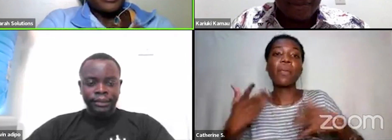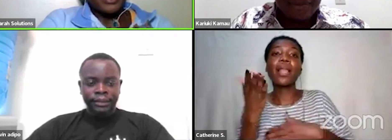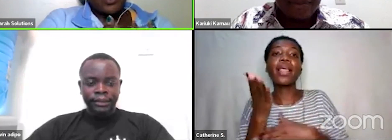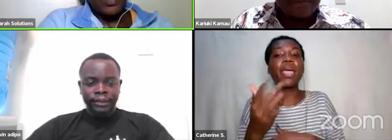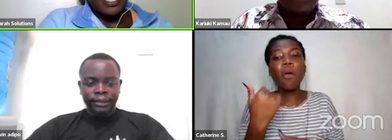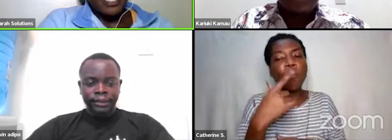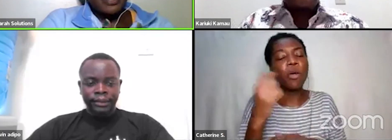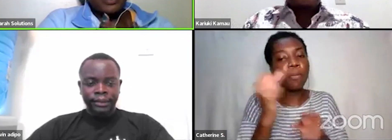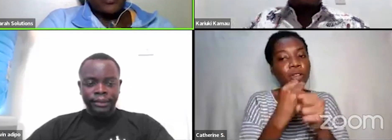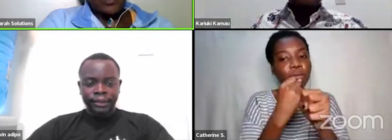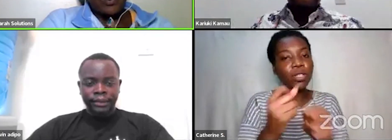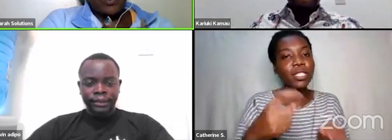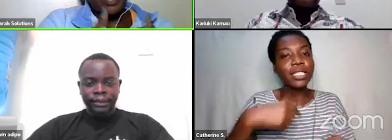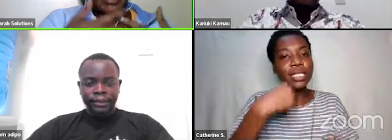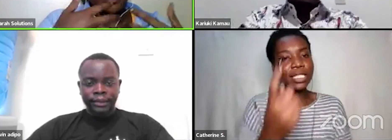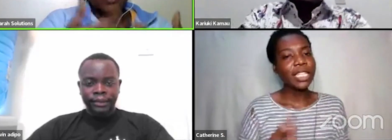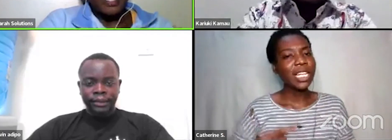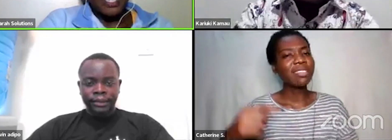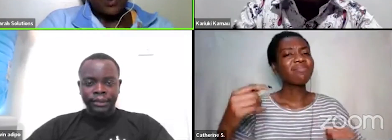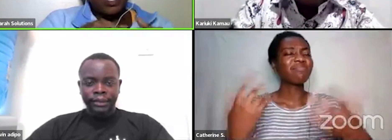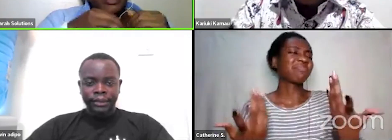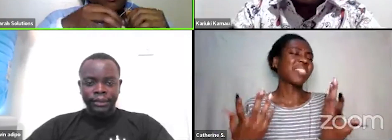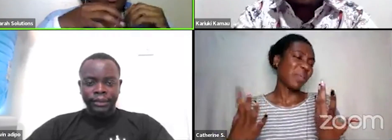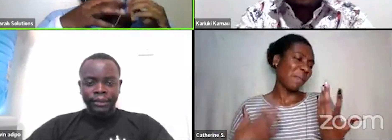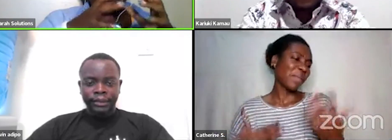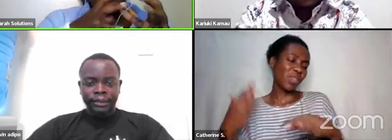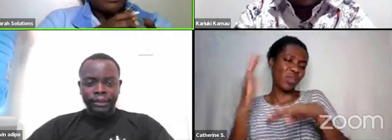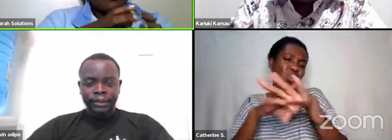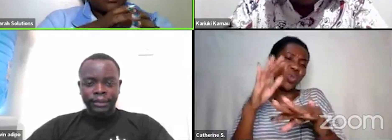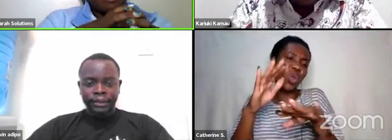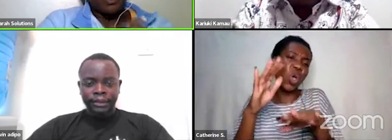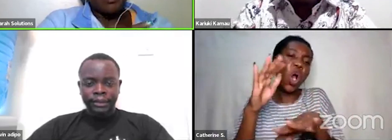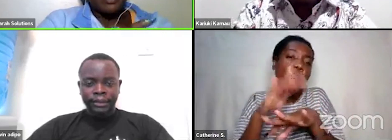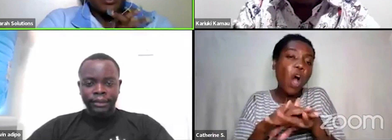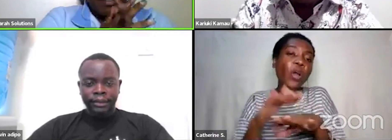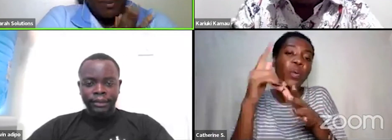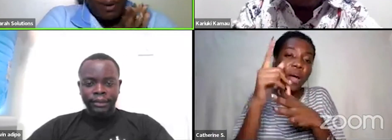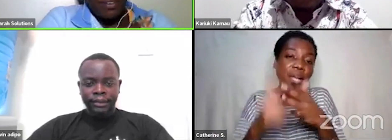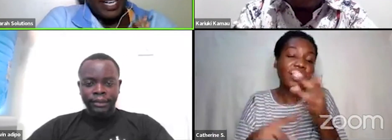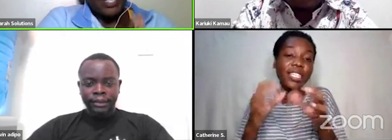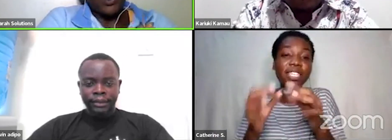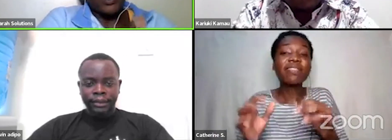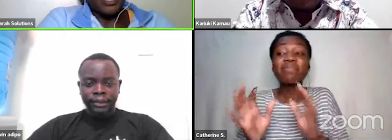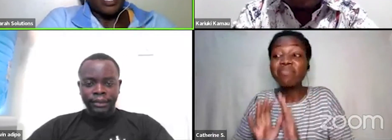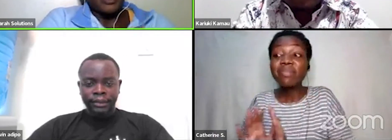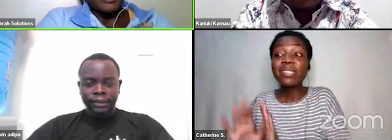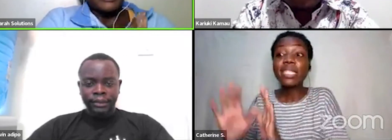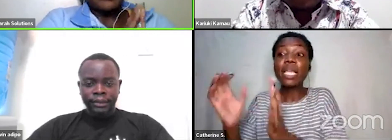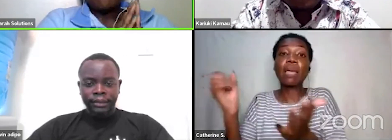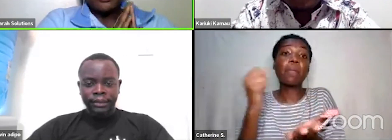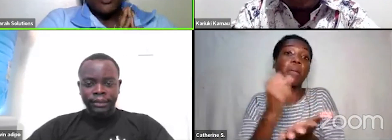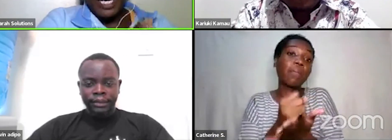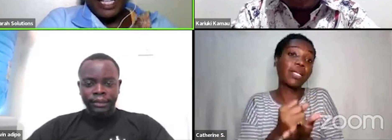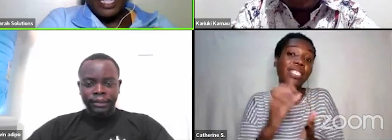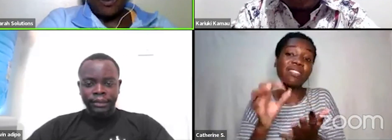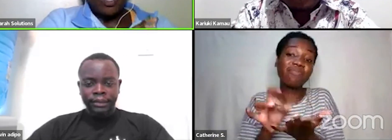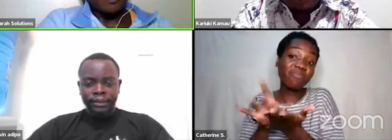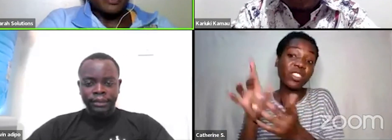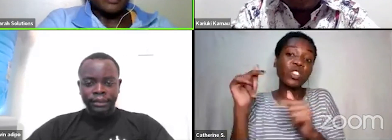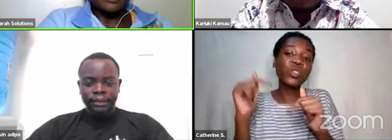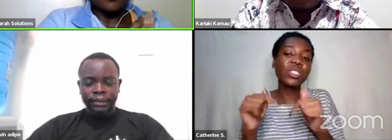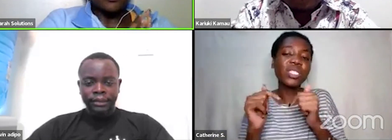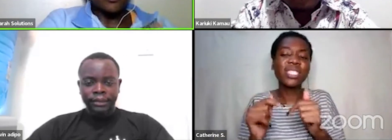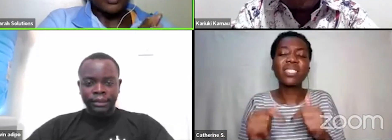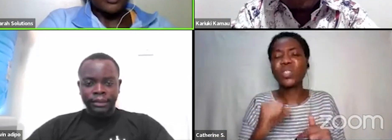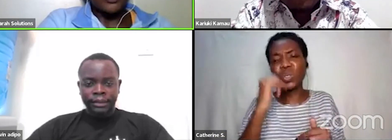tell what they're good at, what they're good at? What if they were to leave employment, if they were fired today, they have no idea